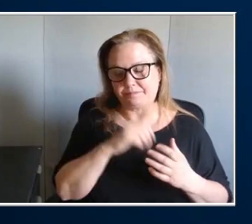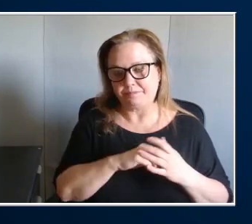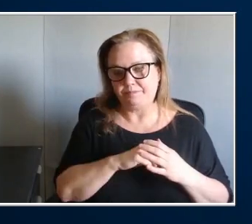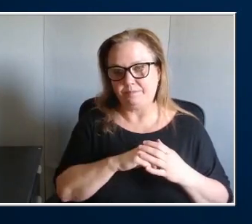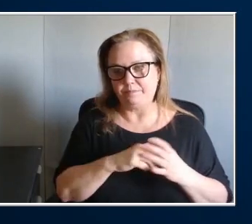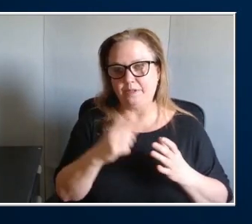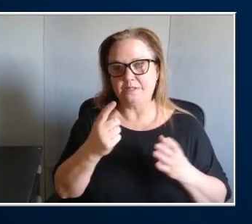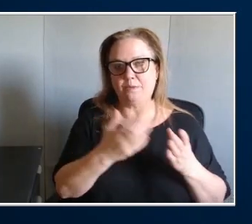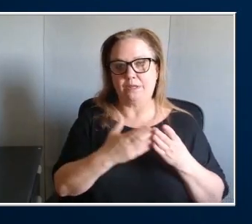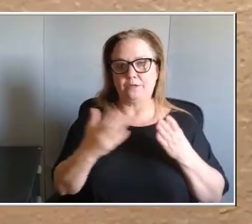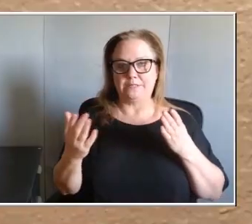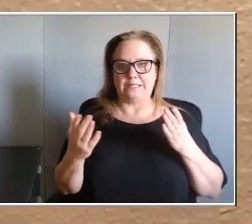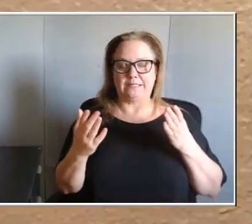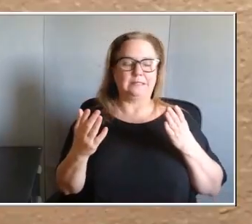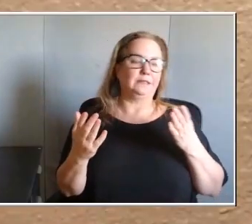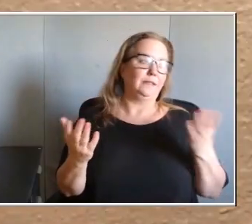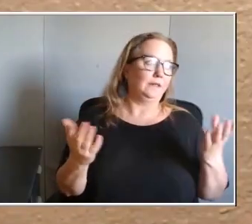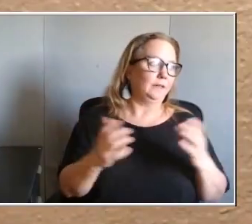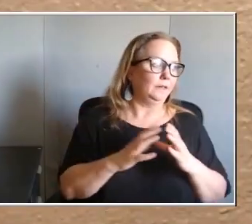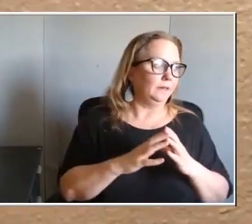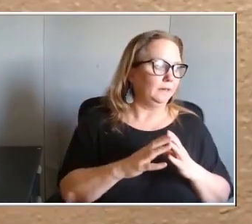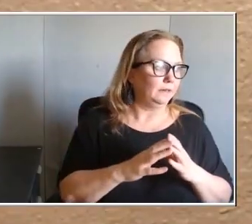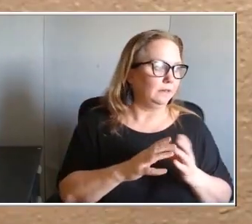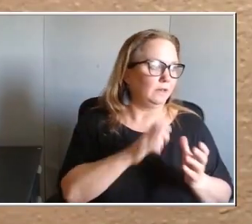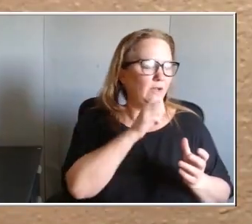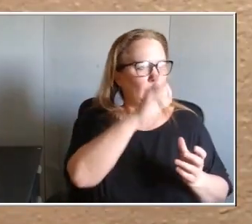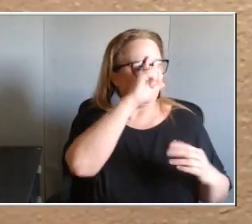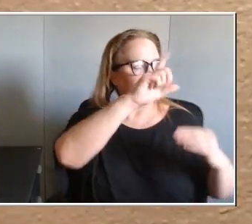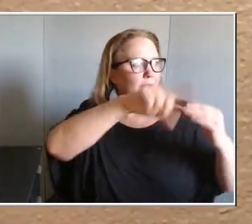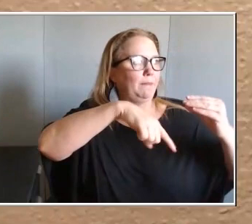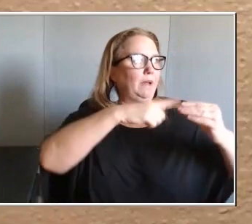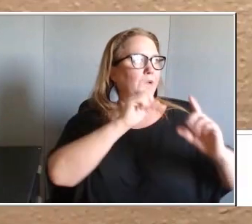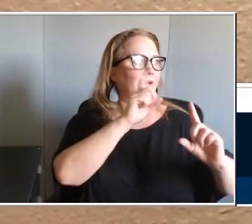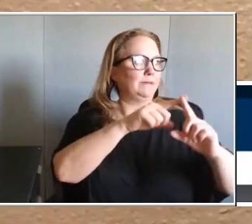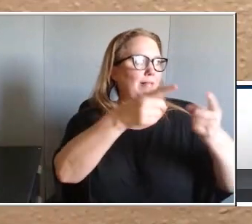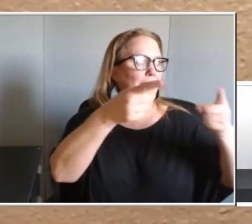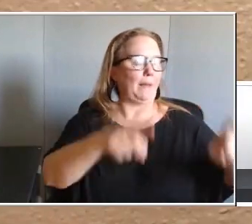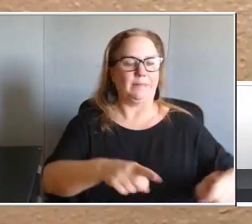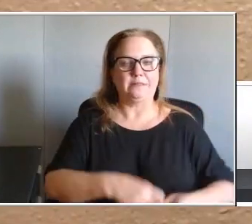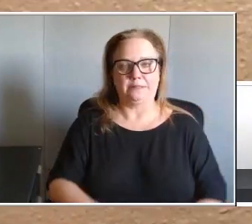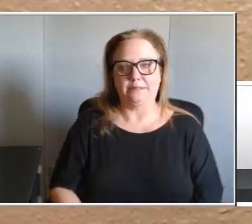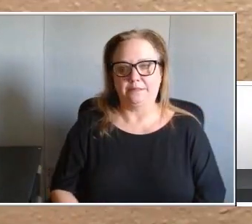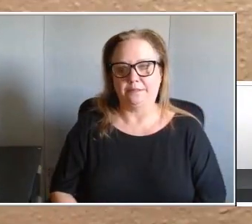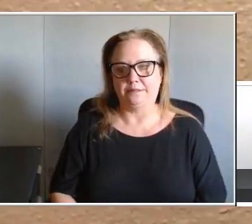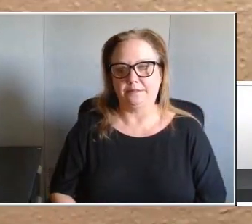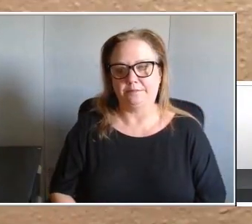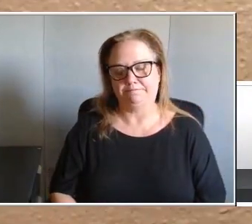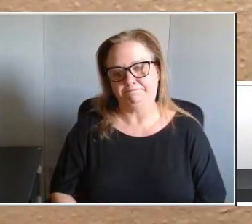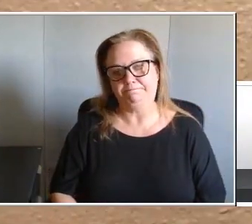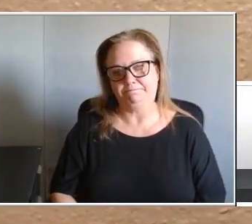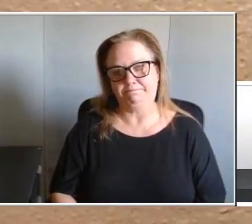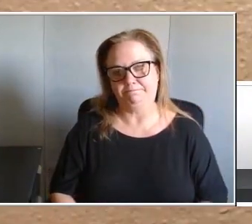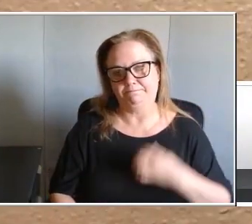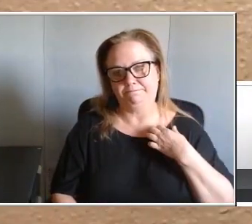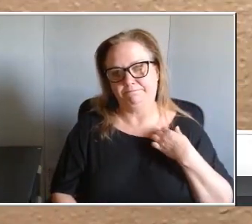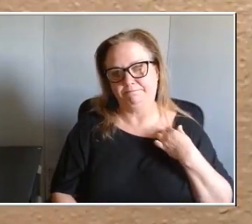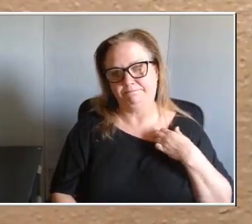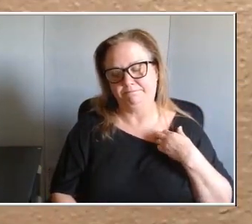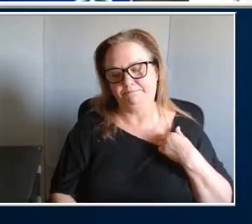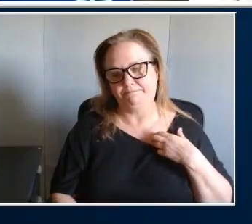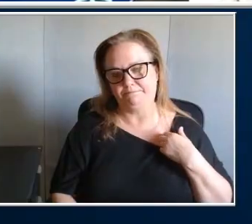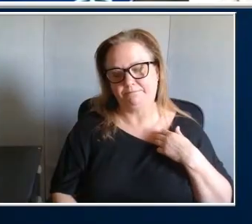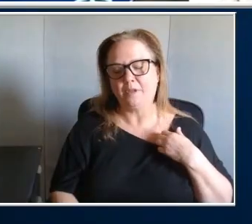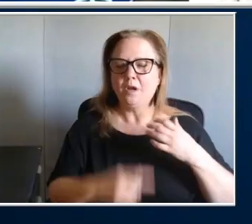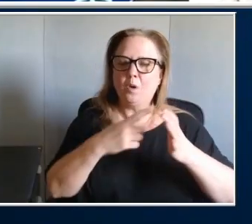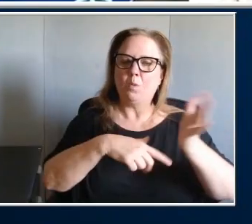It's one of those things that you don't really think about until it happens. So what did your doctors tell